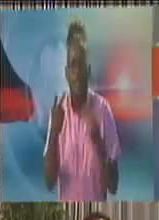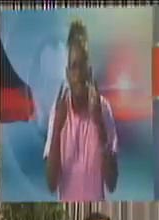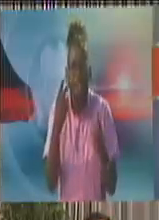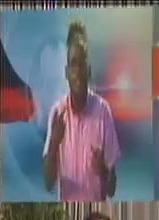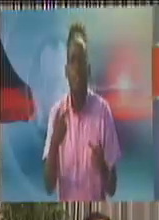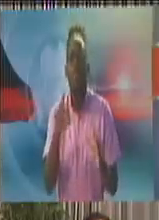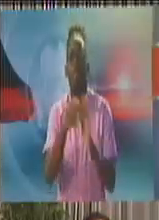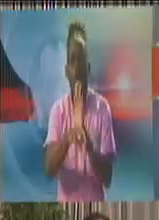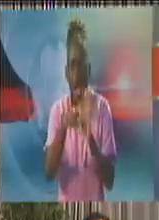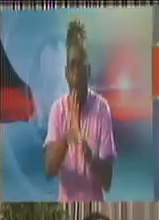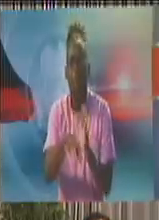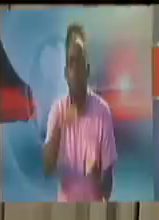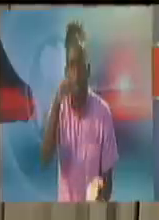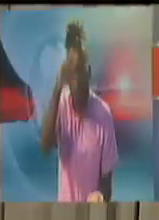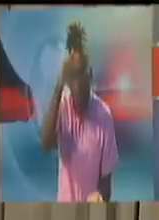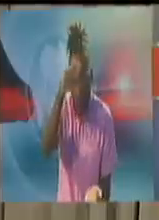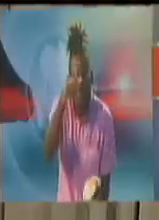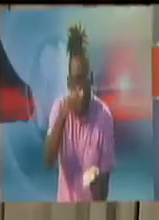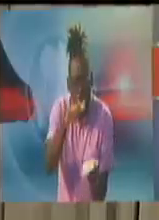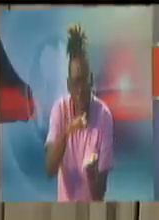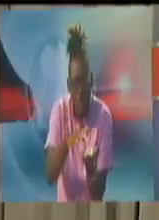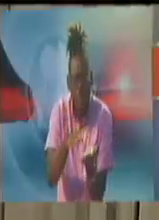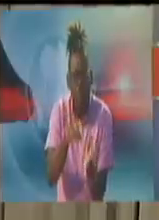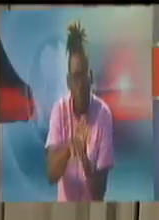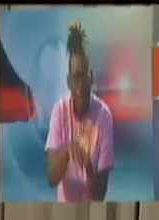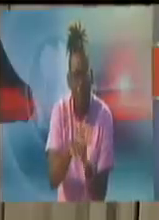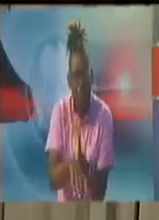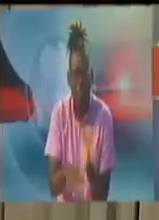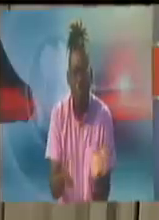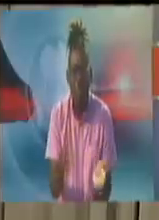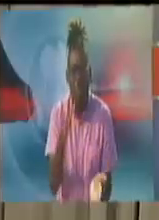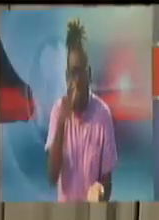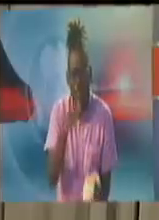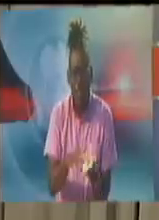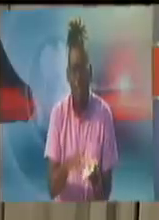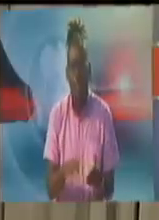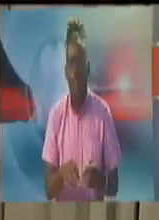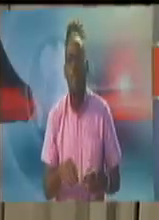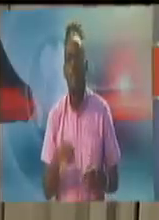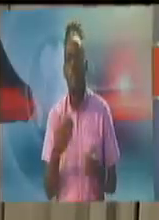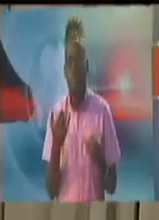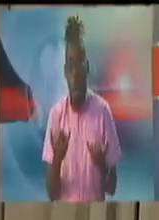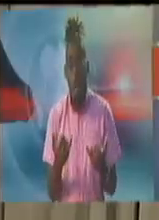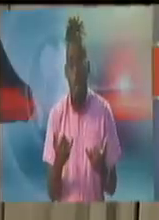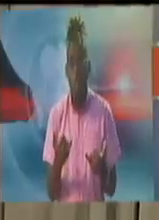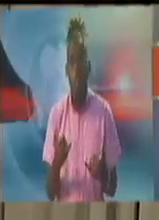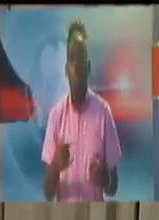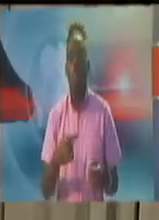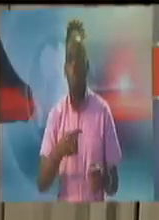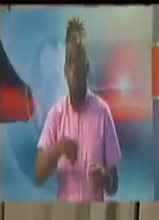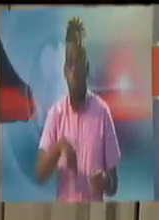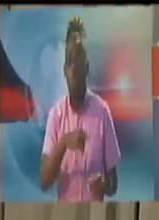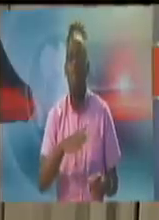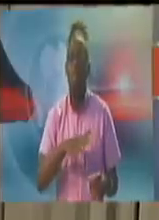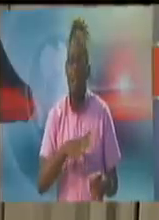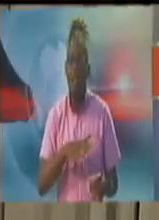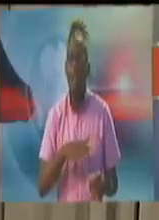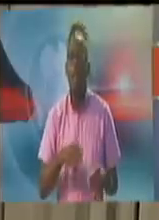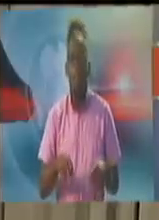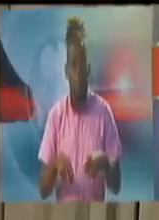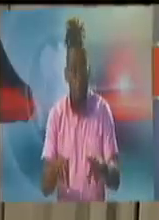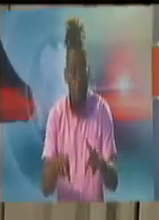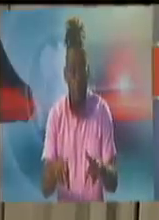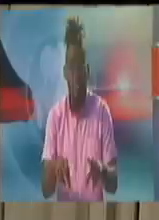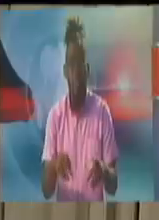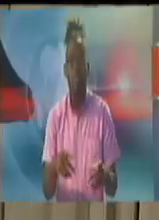serious crimes throughout Trinidad and Tobago. This is also an opportunity and a time, well, not an opportunity. We have also been implementing a